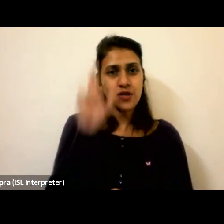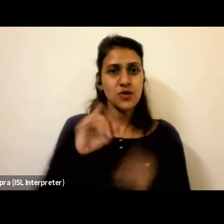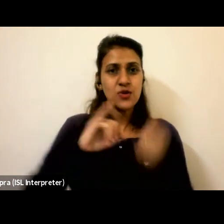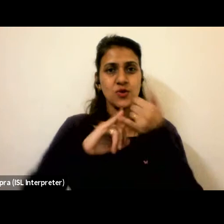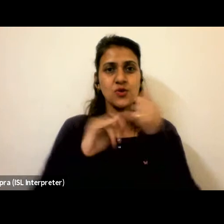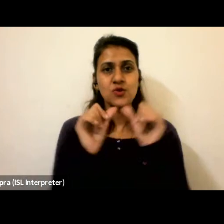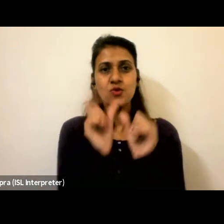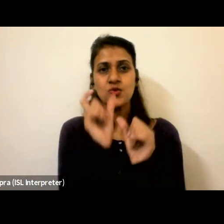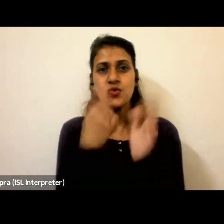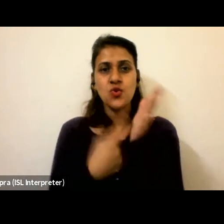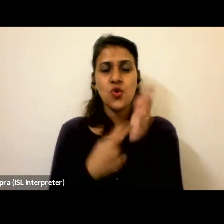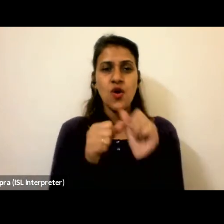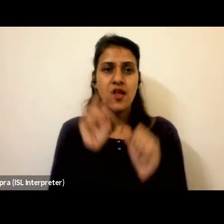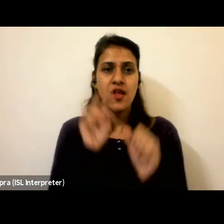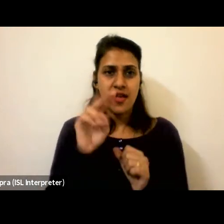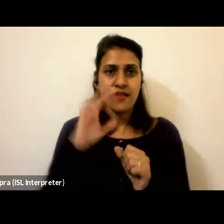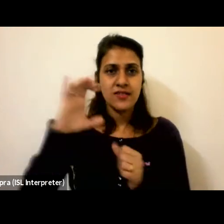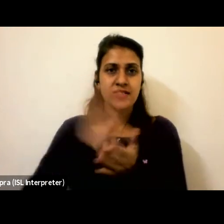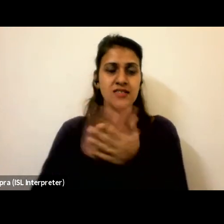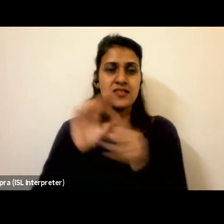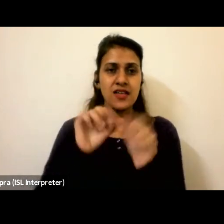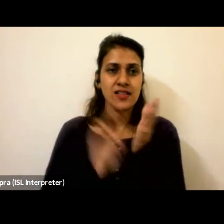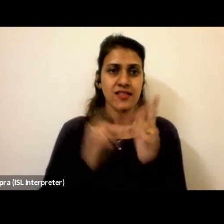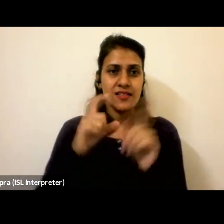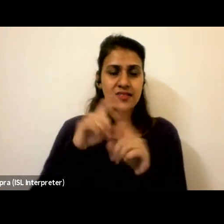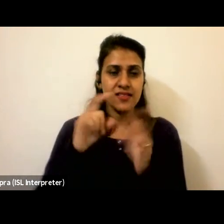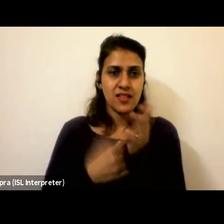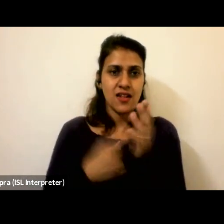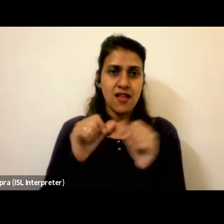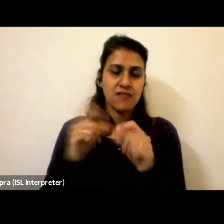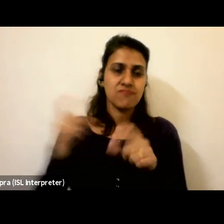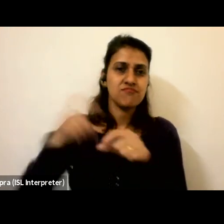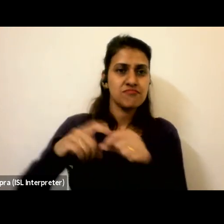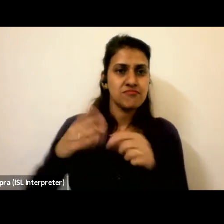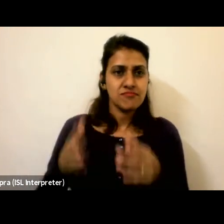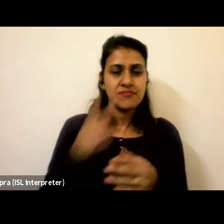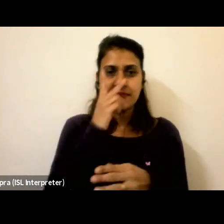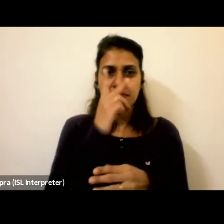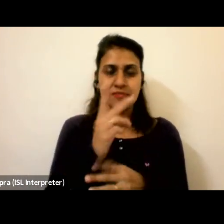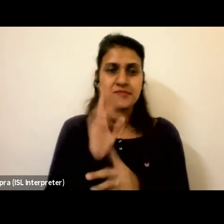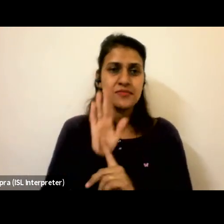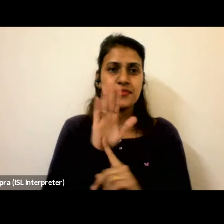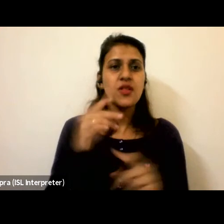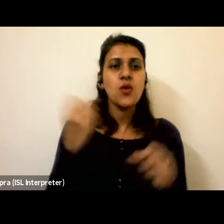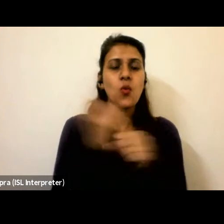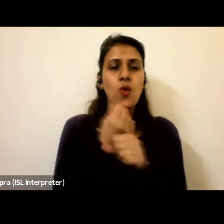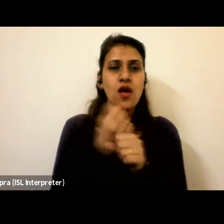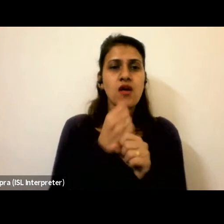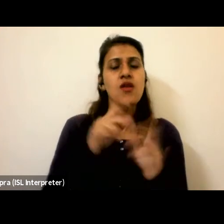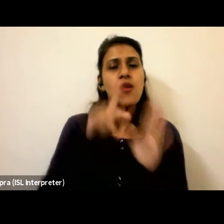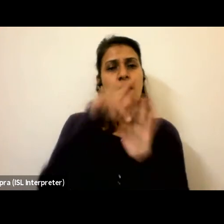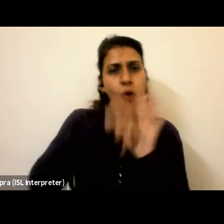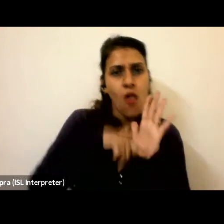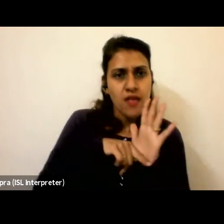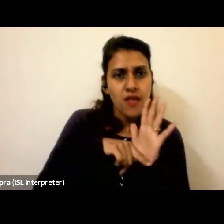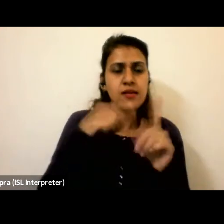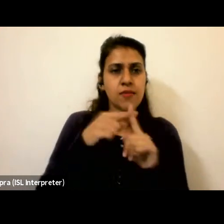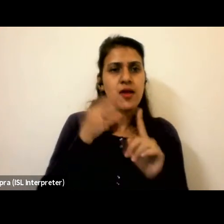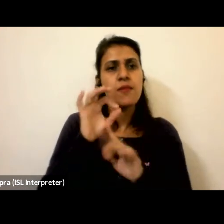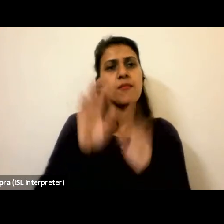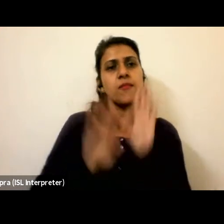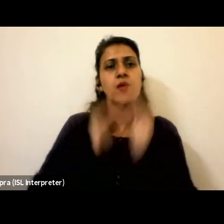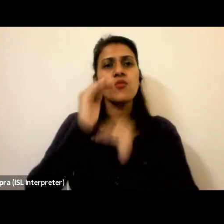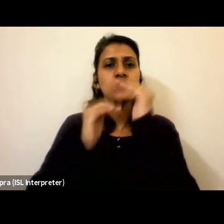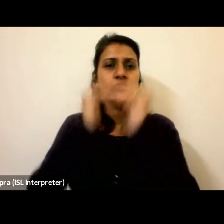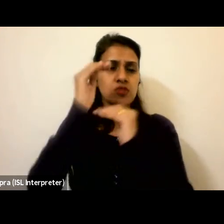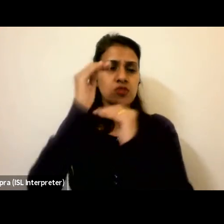Trustee NCPEDP. He was formerly Secretary in the Department of Industrial Policy and Promotion, Ministry of Commerce and